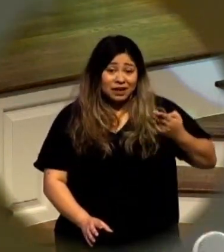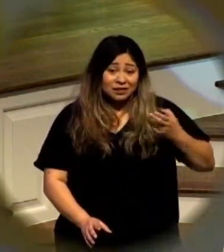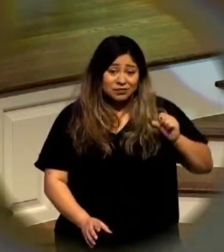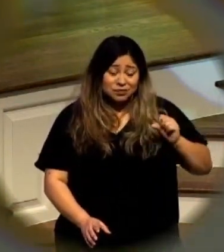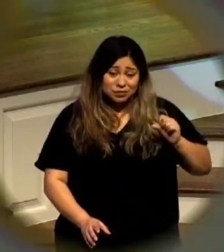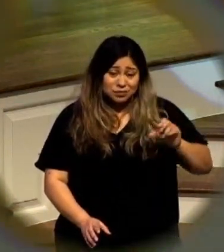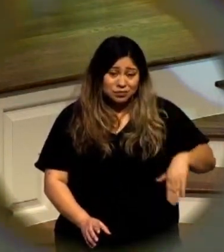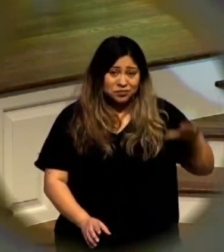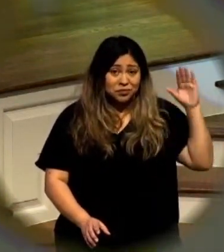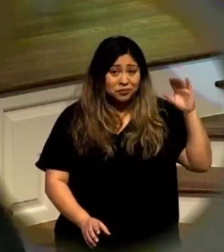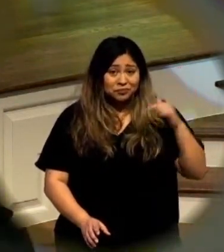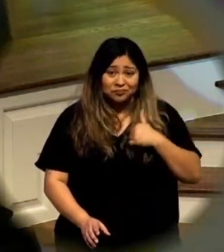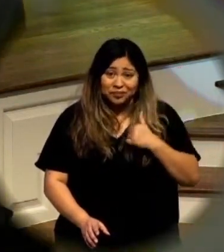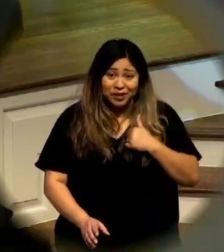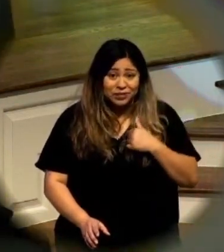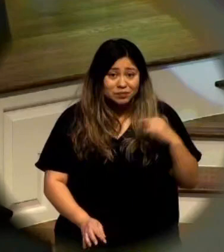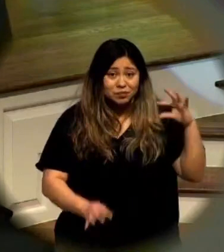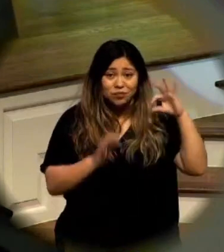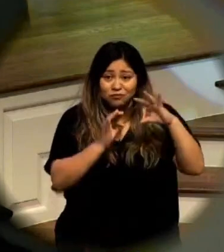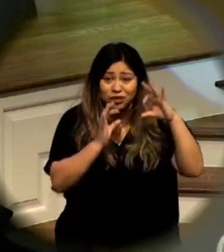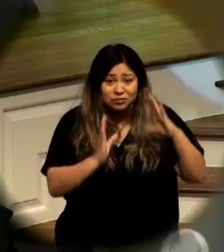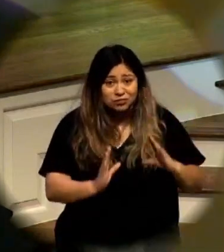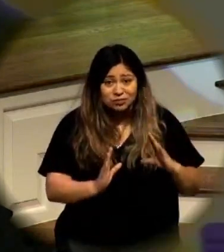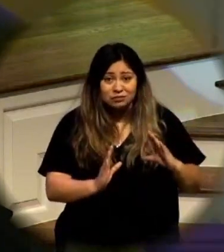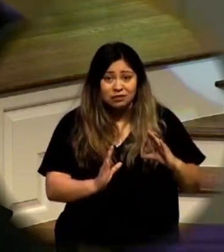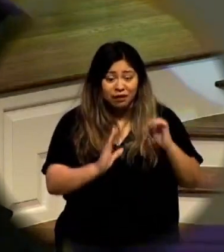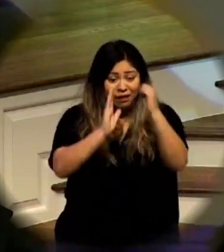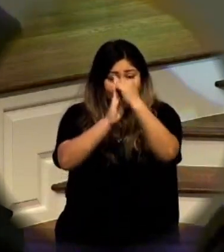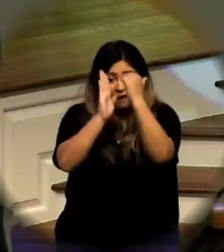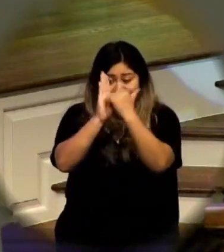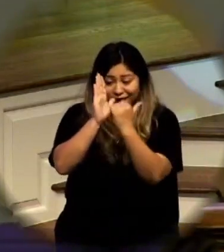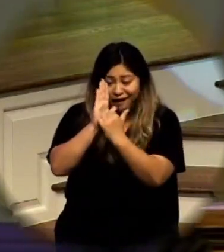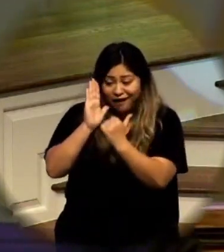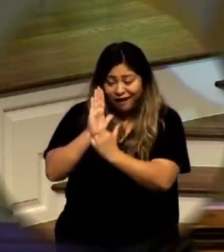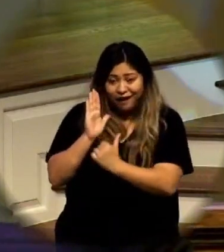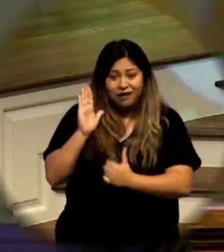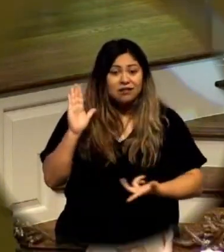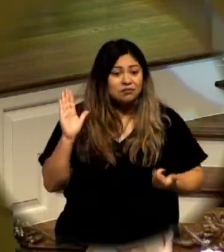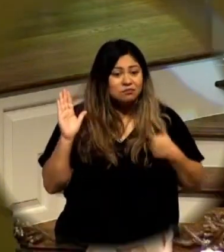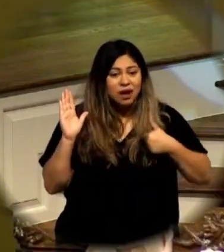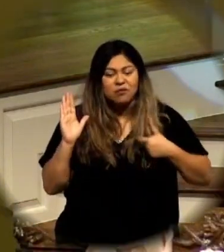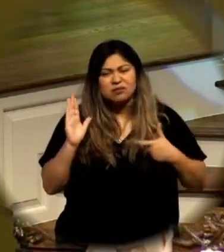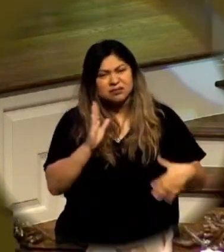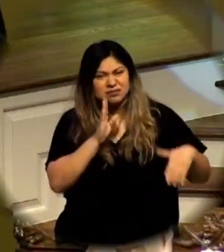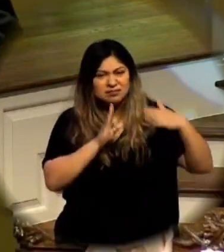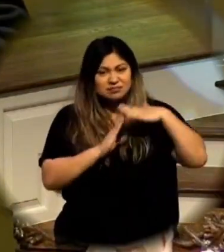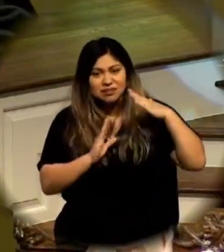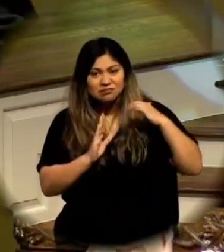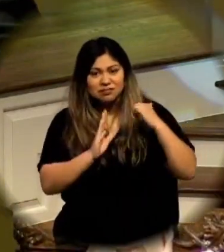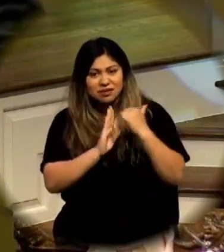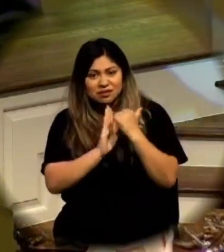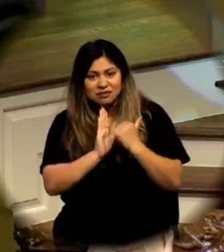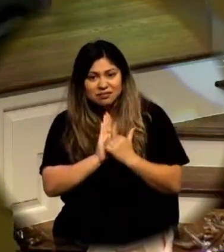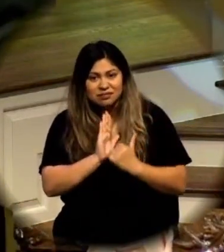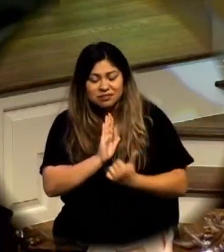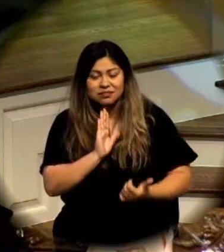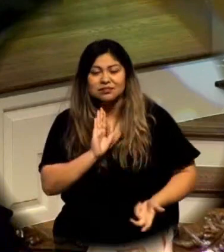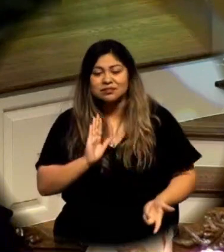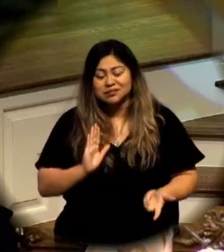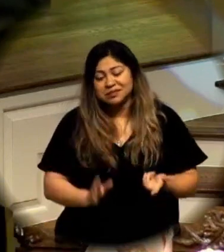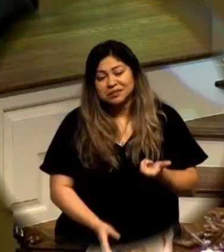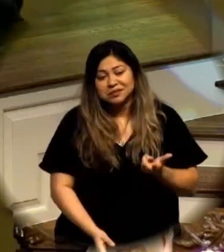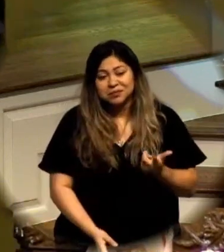did very well at school. I got straight A's, and I didn't just want to get straight A's. I wanted to get the highest A's. And you know what I hated more than anything